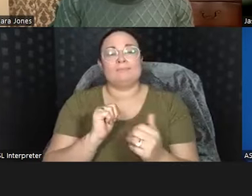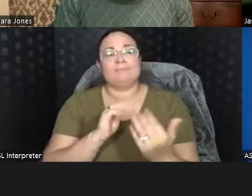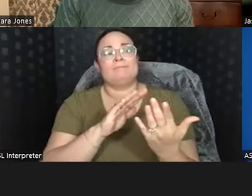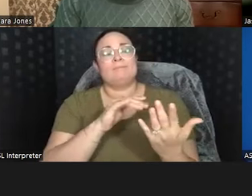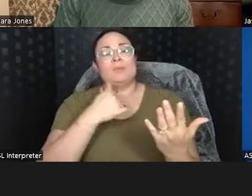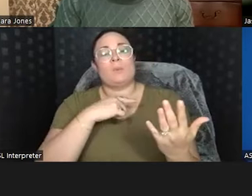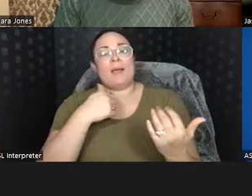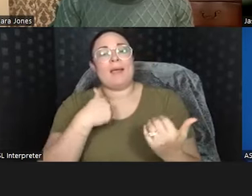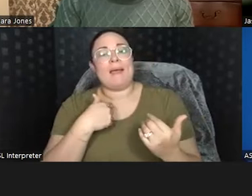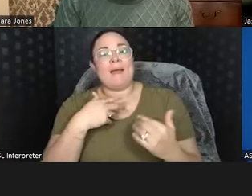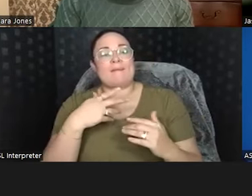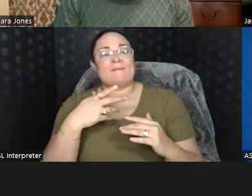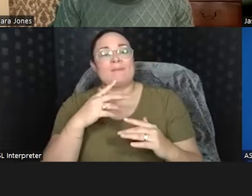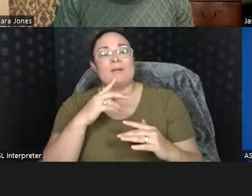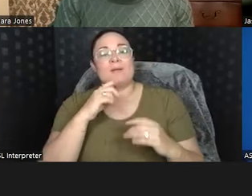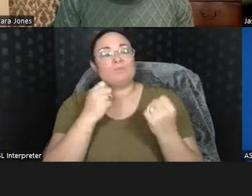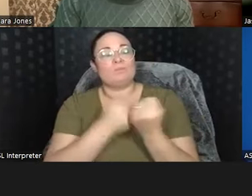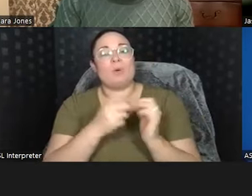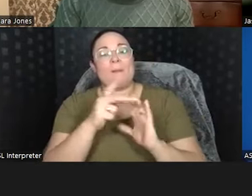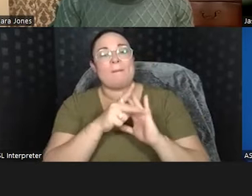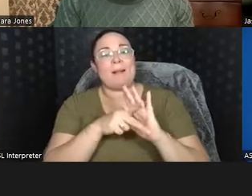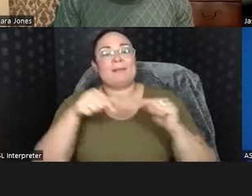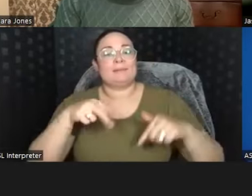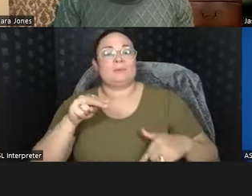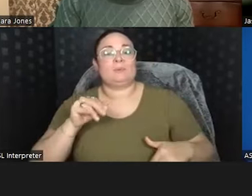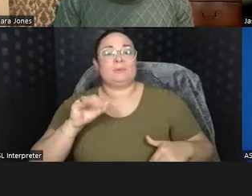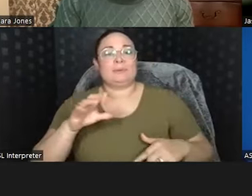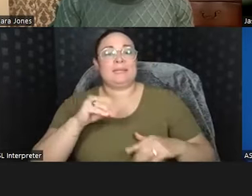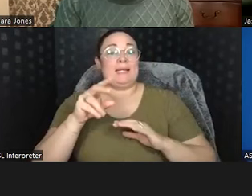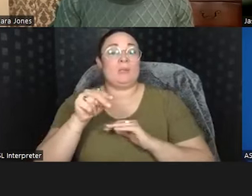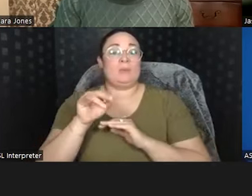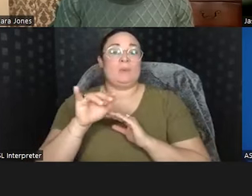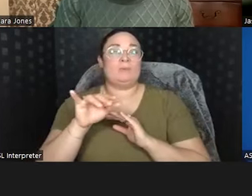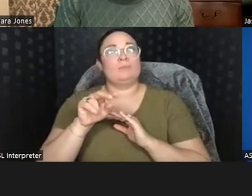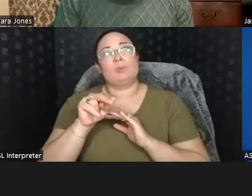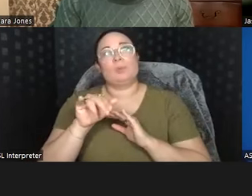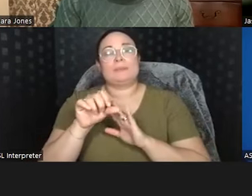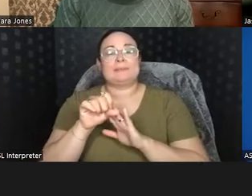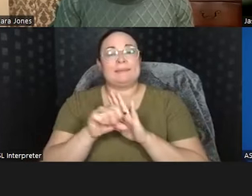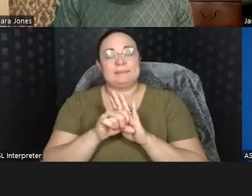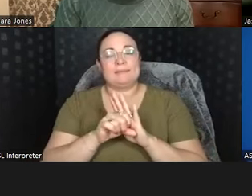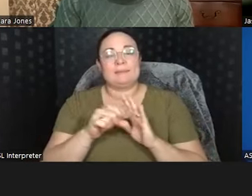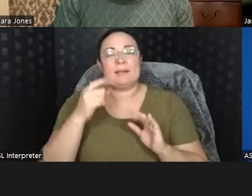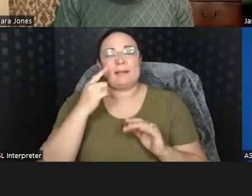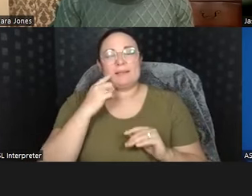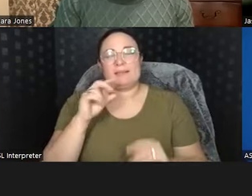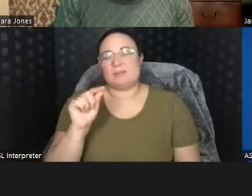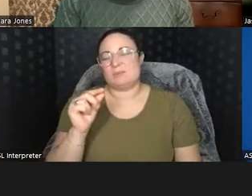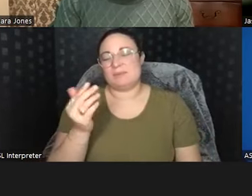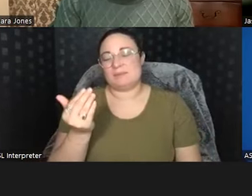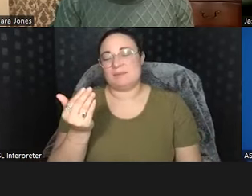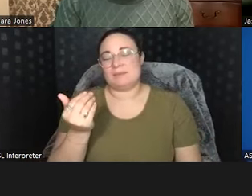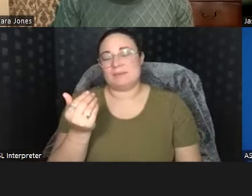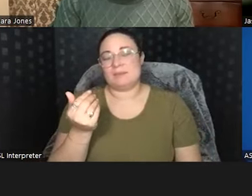we have affirming policies in New York City and New York State. And I know that, I think it was in 2015, New York